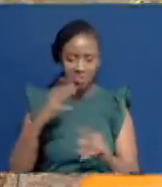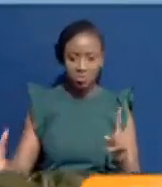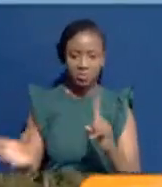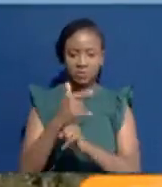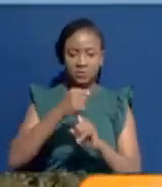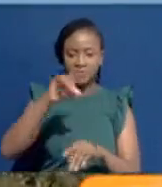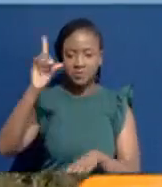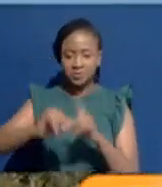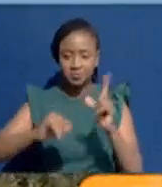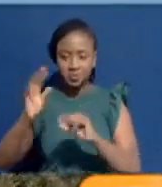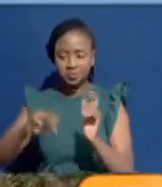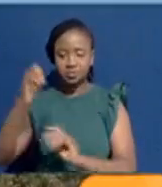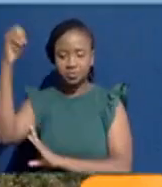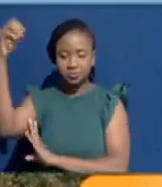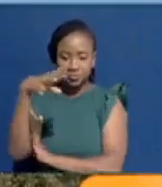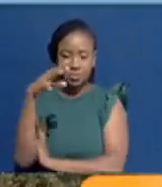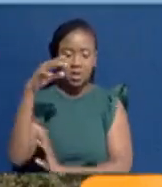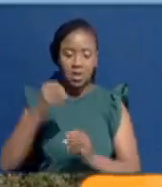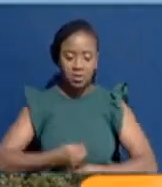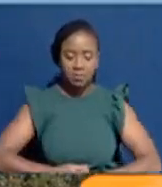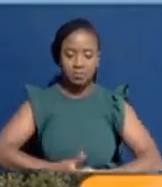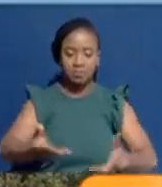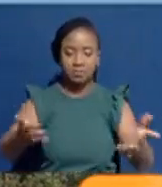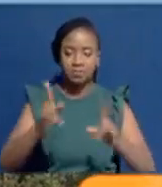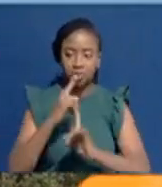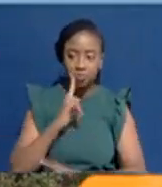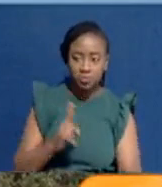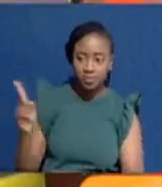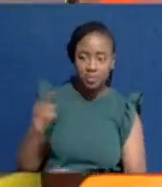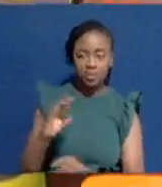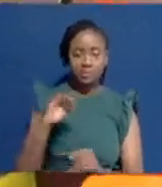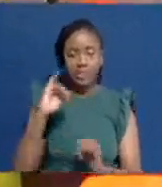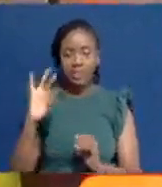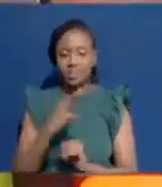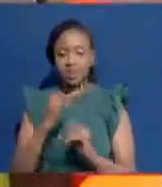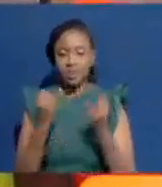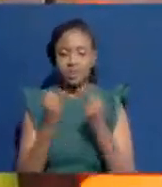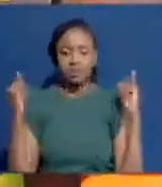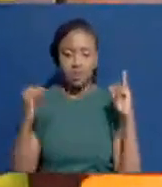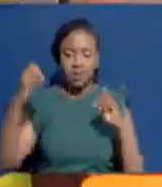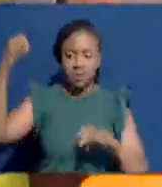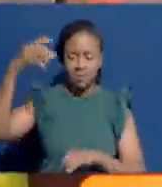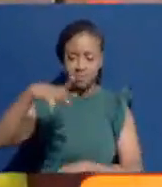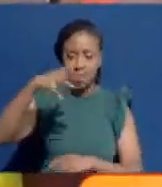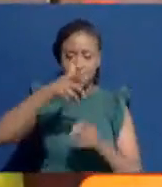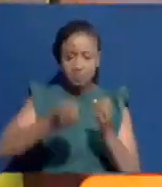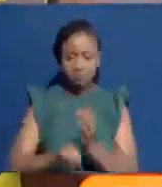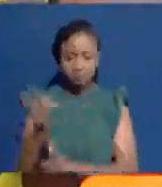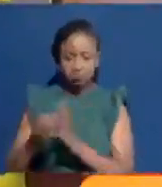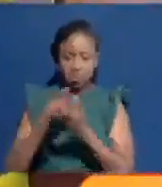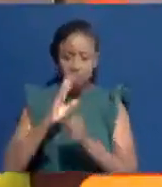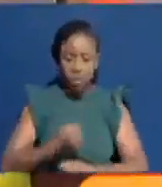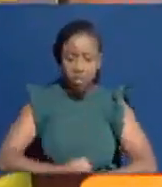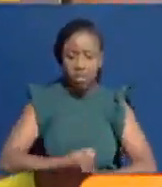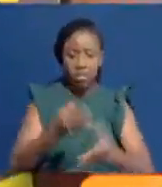power in the country. The Menengai Geothermal Power Plant is the third independent power producer in the country that will supply 35 megawatts